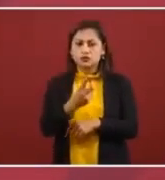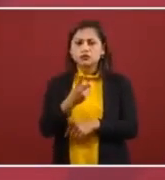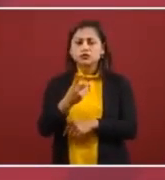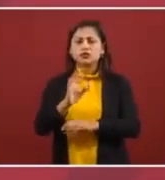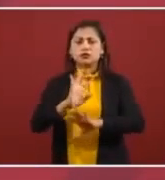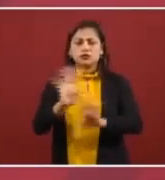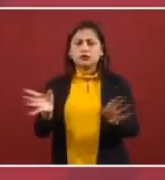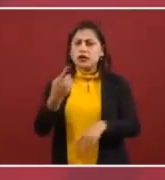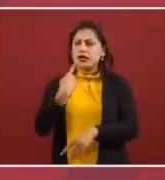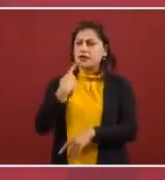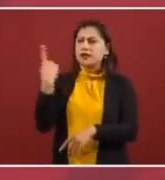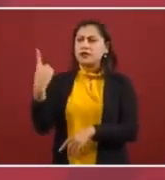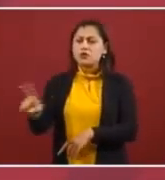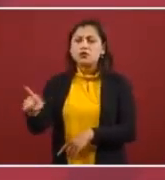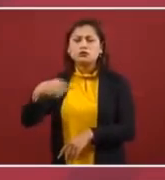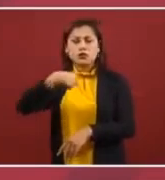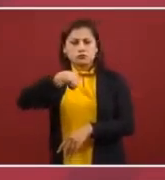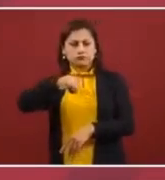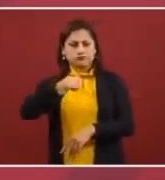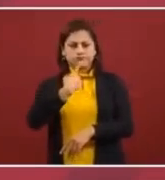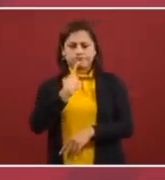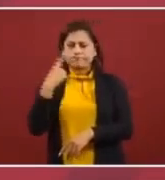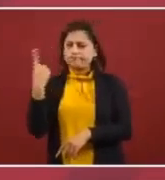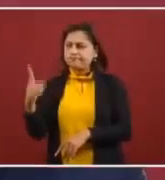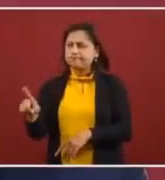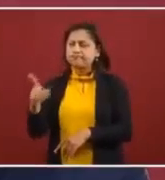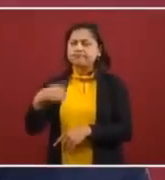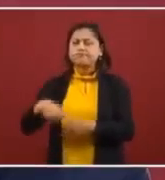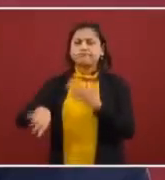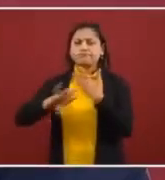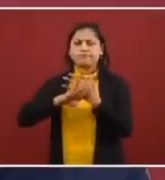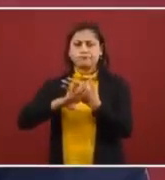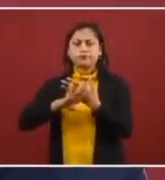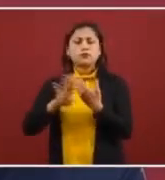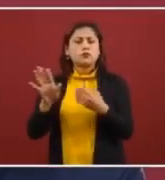to let you know that they've already said,